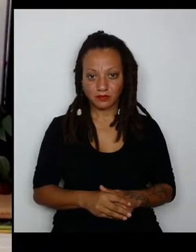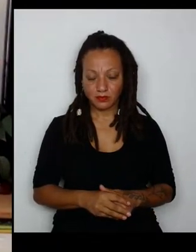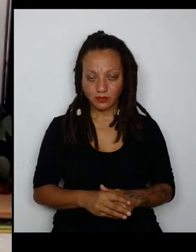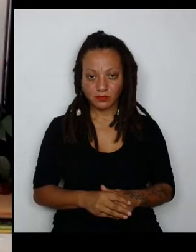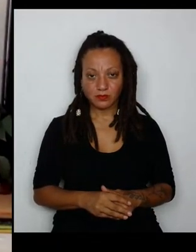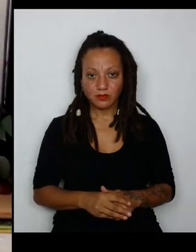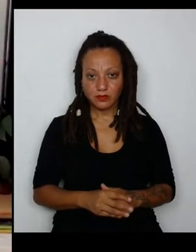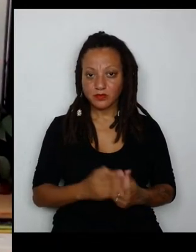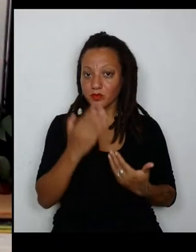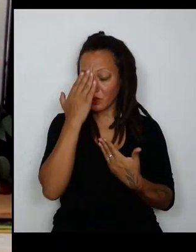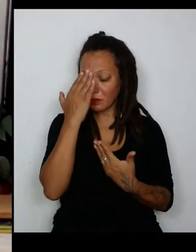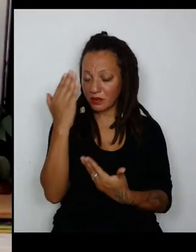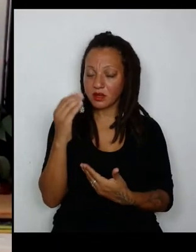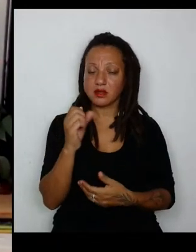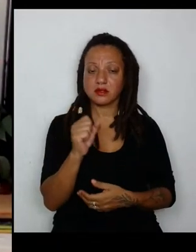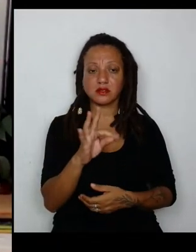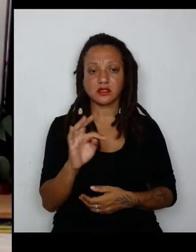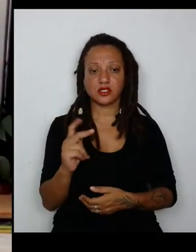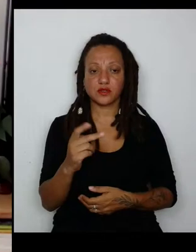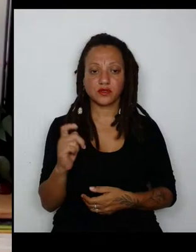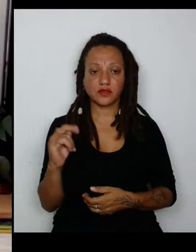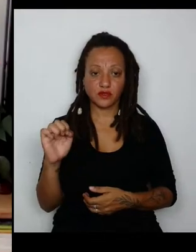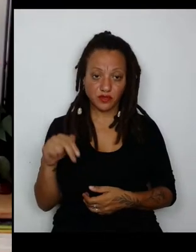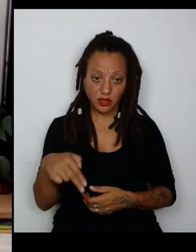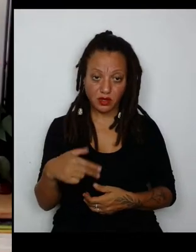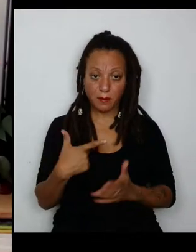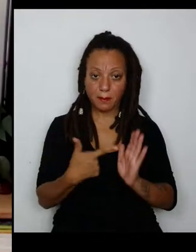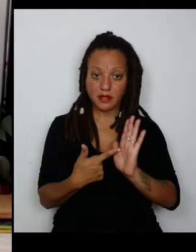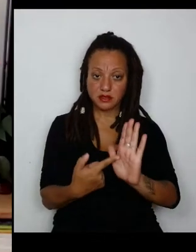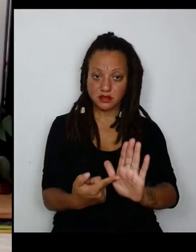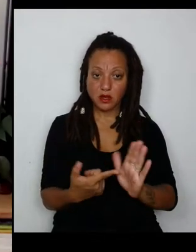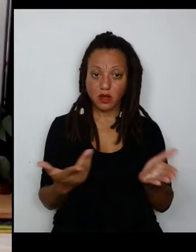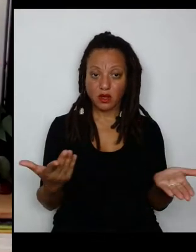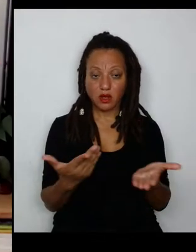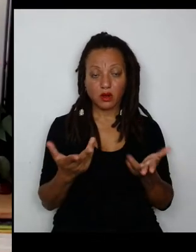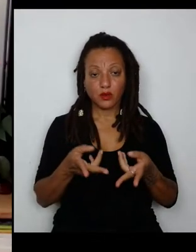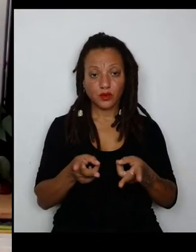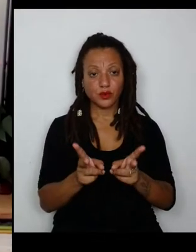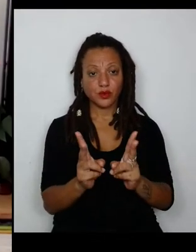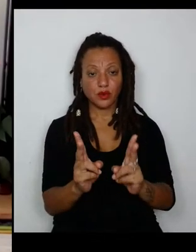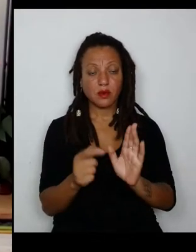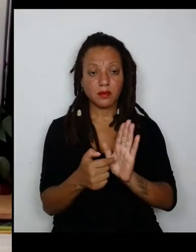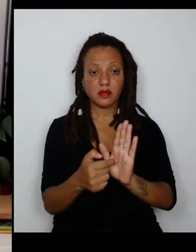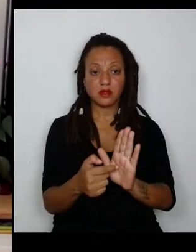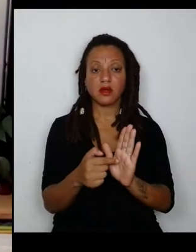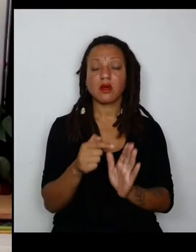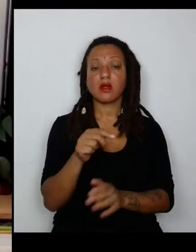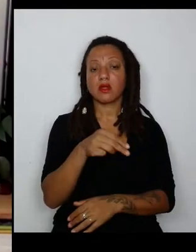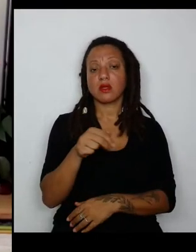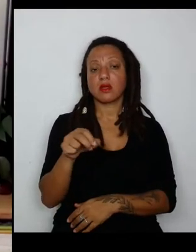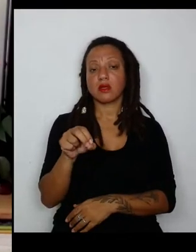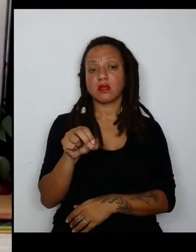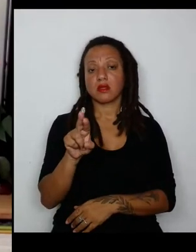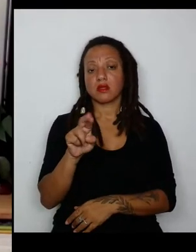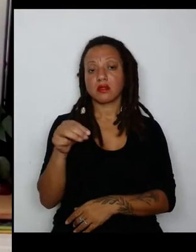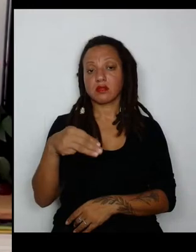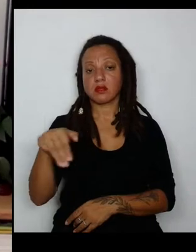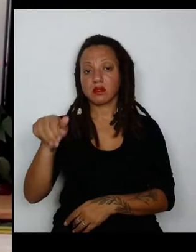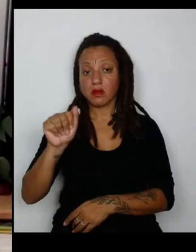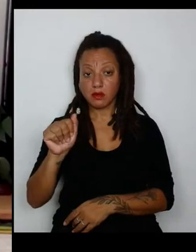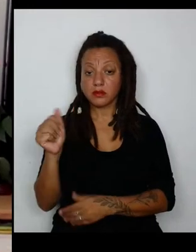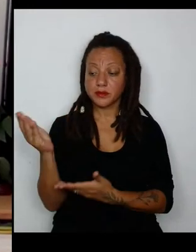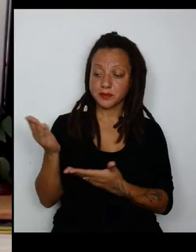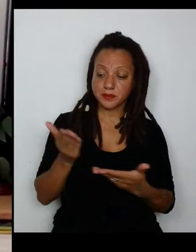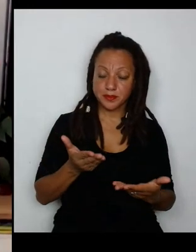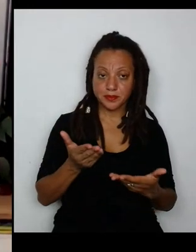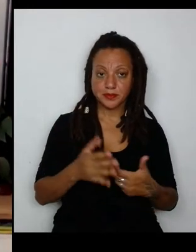regardless of thank you very much stephen for the presentation and now we are going to move on to